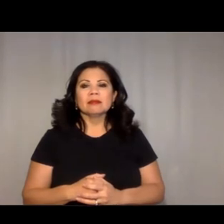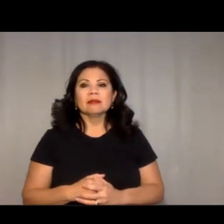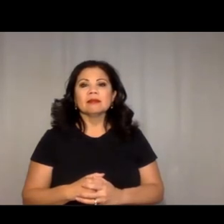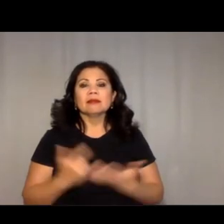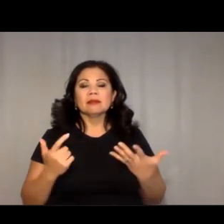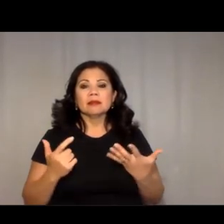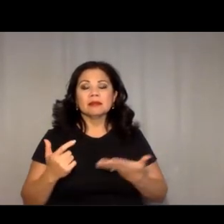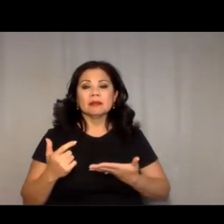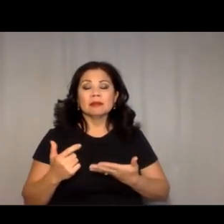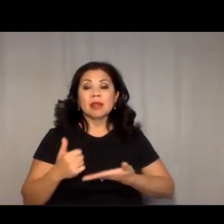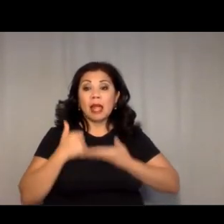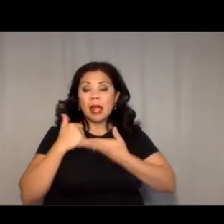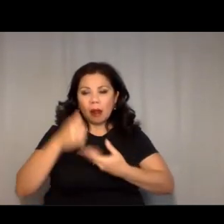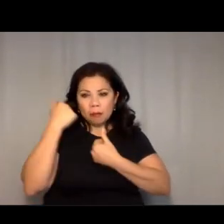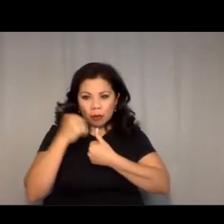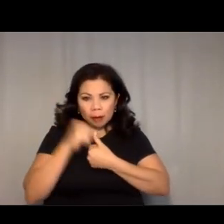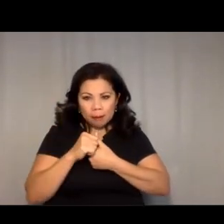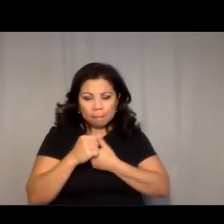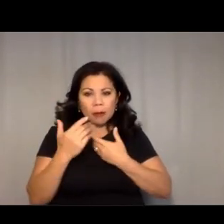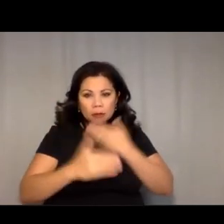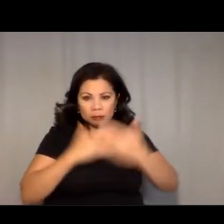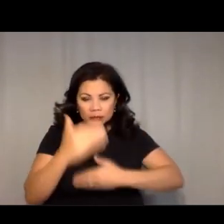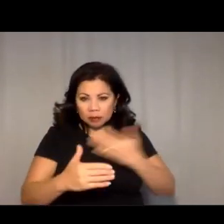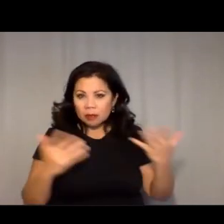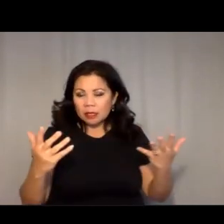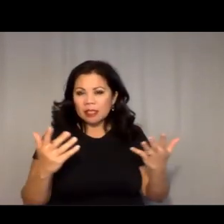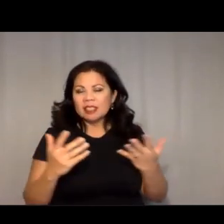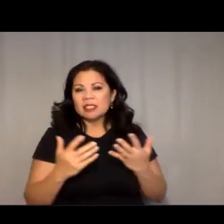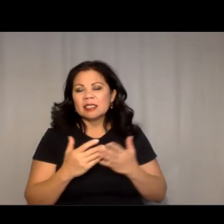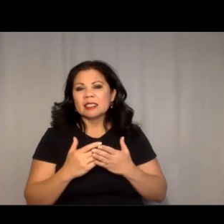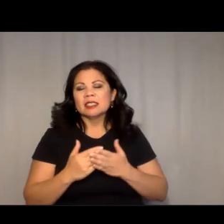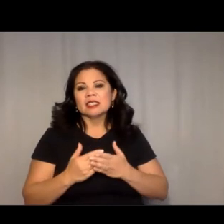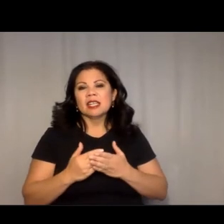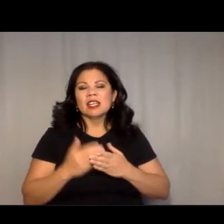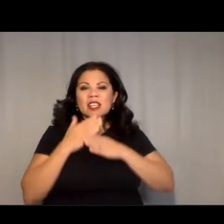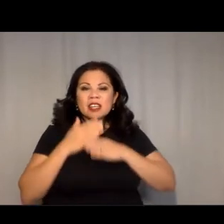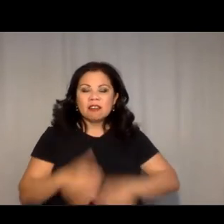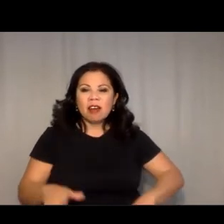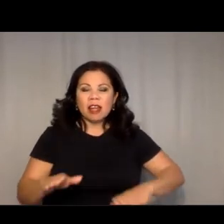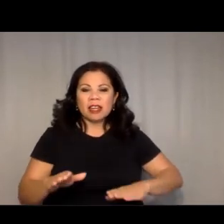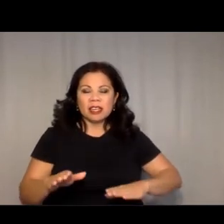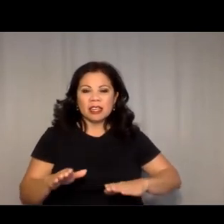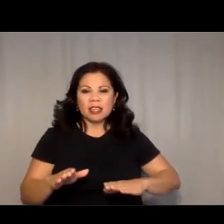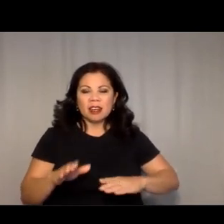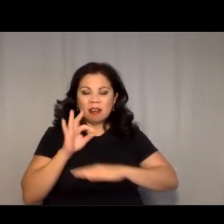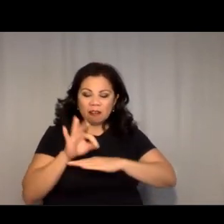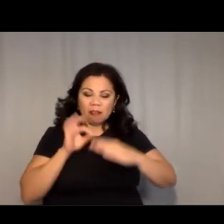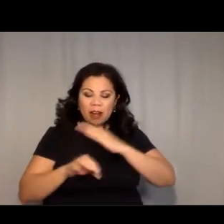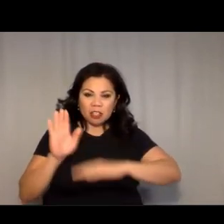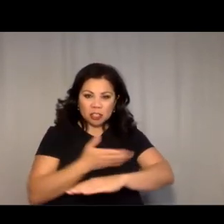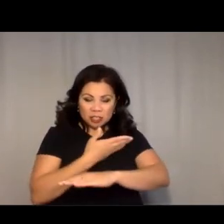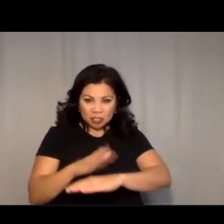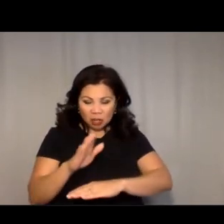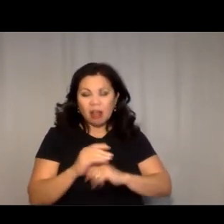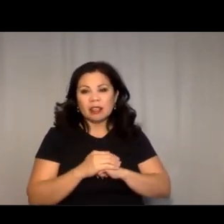So to help you remember these steps, there is a dividing fraction song. Actually, there's several, but my most favorite one